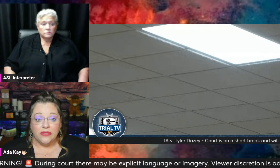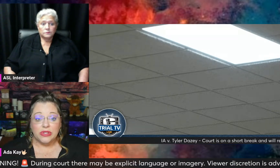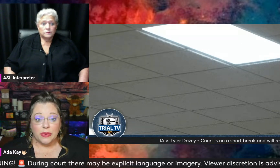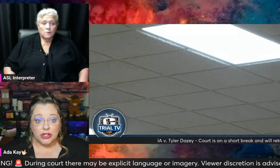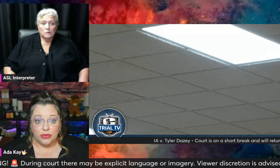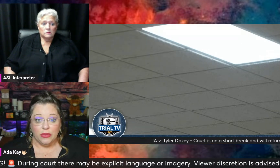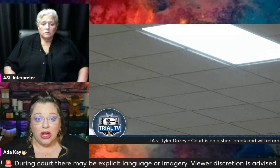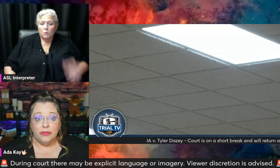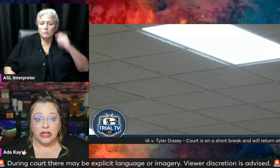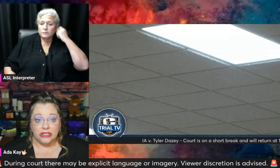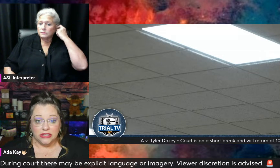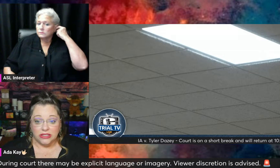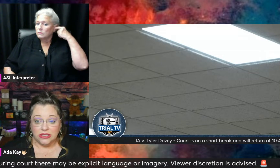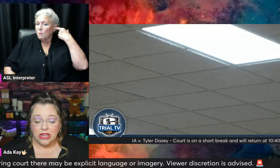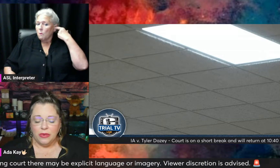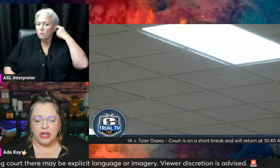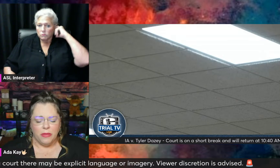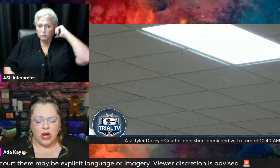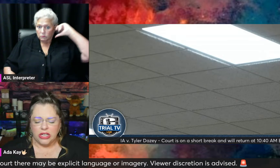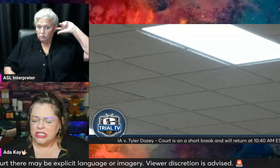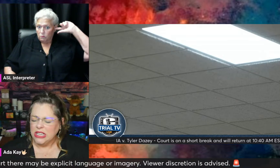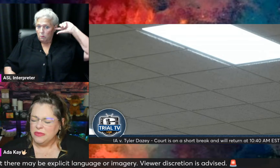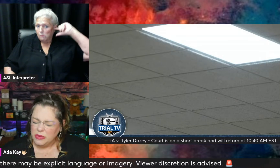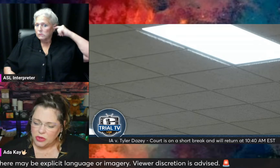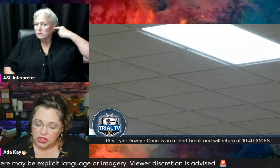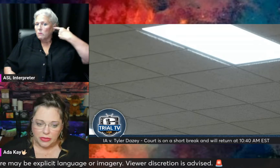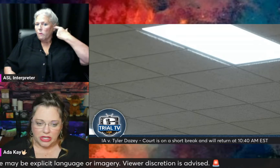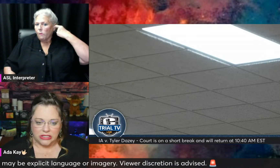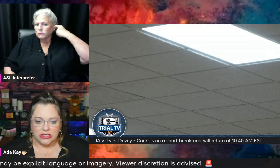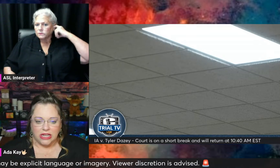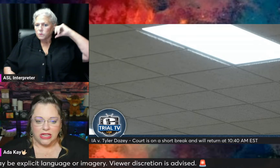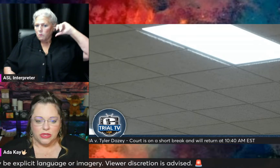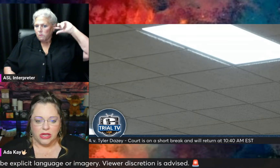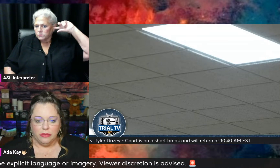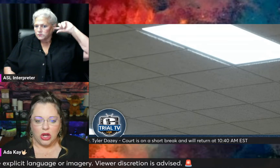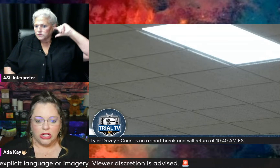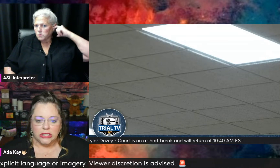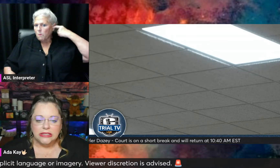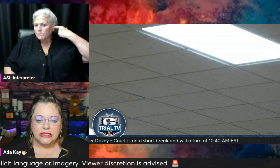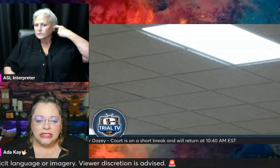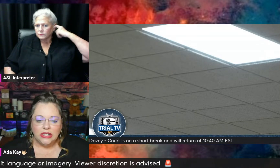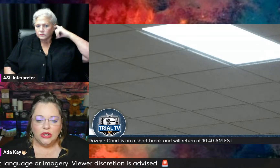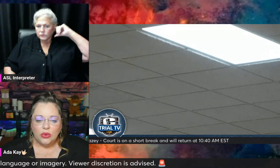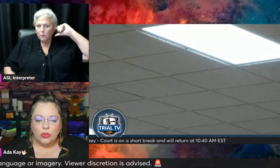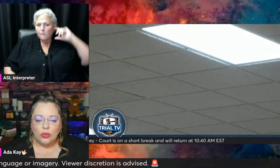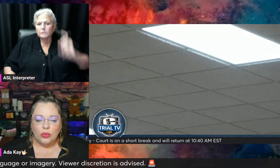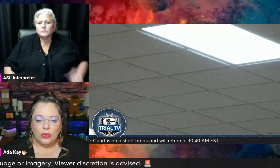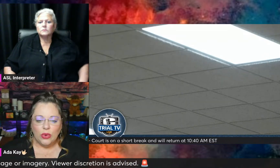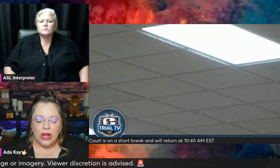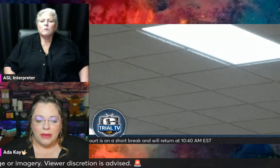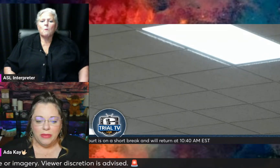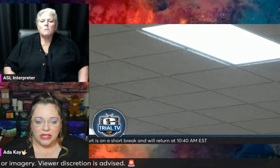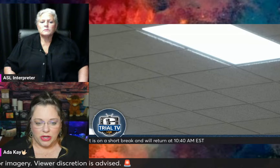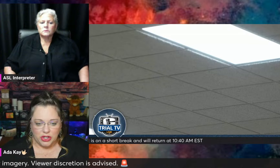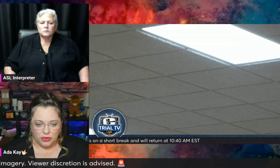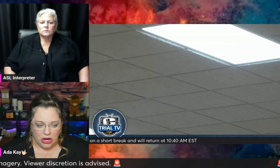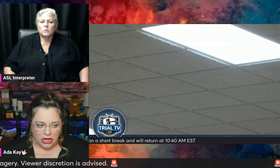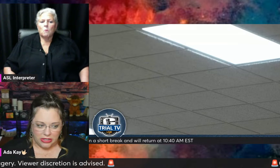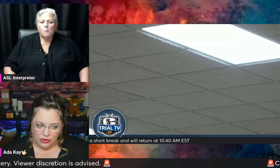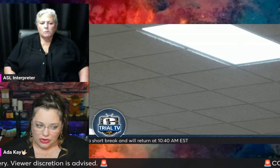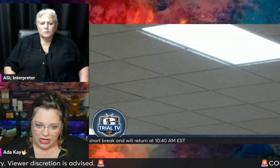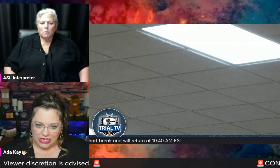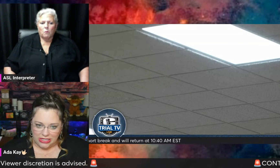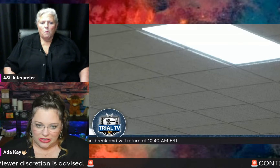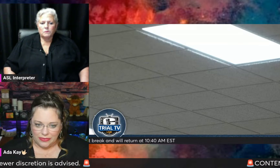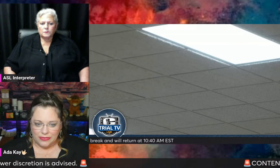We have special mod button. I mean, not mod, membership buttons. I keep saying mod. And my special